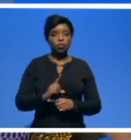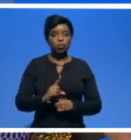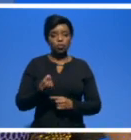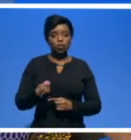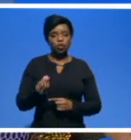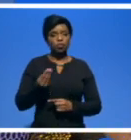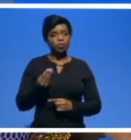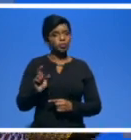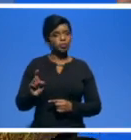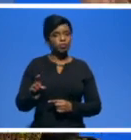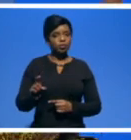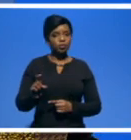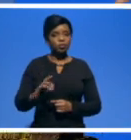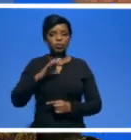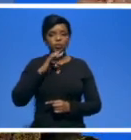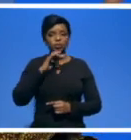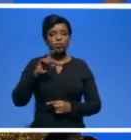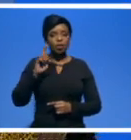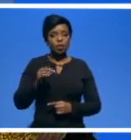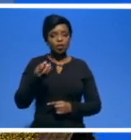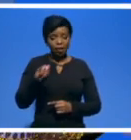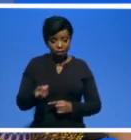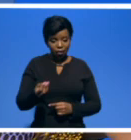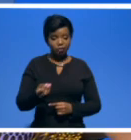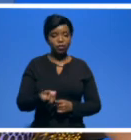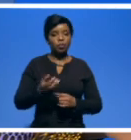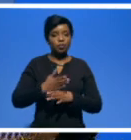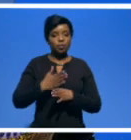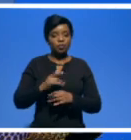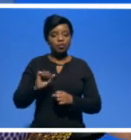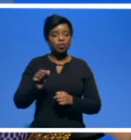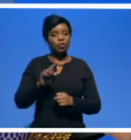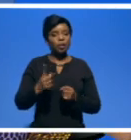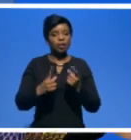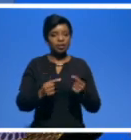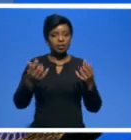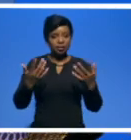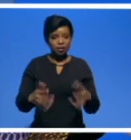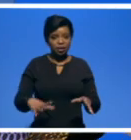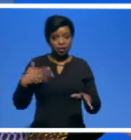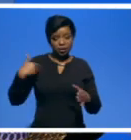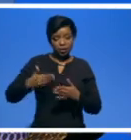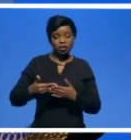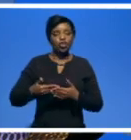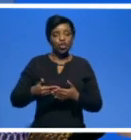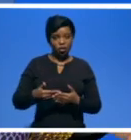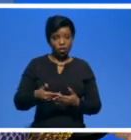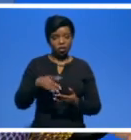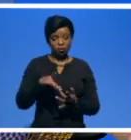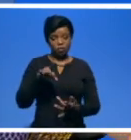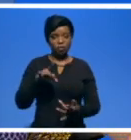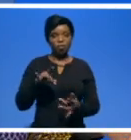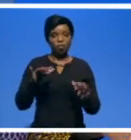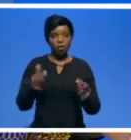hore ba be le mesebetsi ya palo e itseng eo ba yentseng hore ba kgone hore ba nyuluwe ba nyule di grading tsa